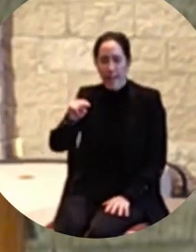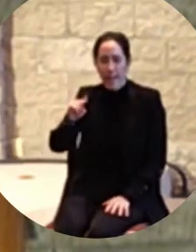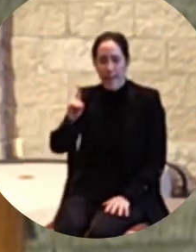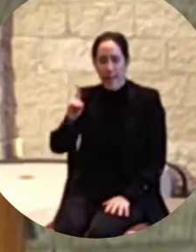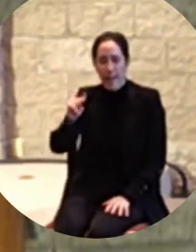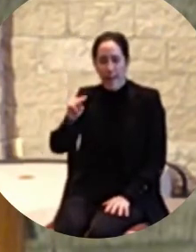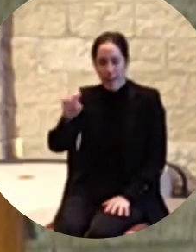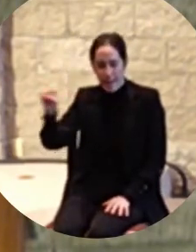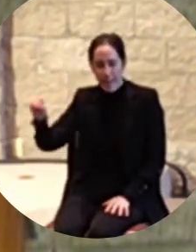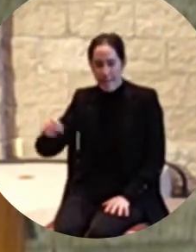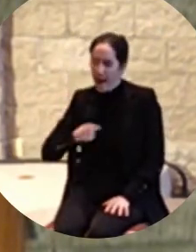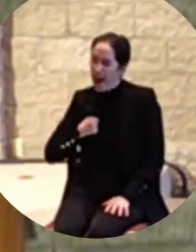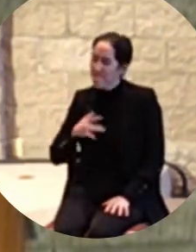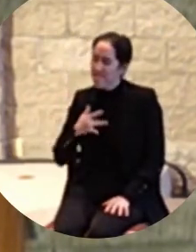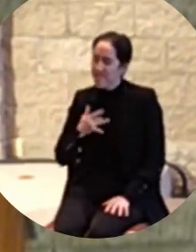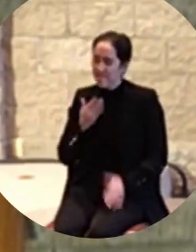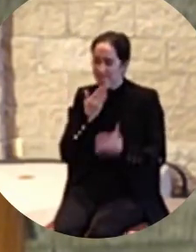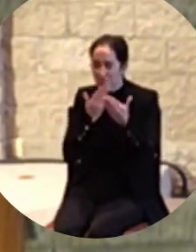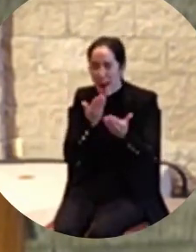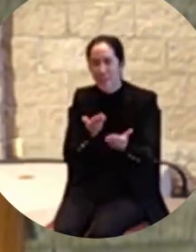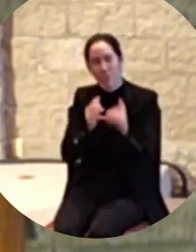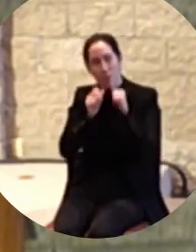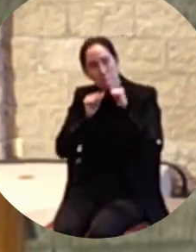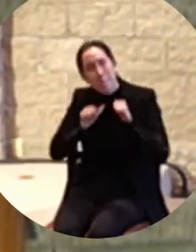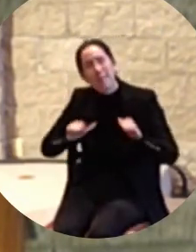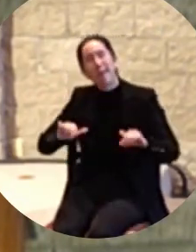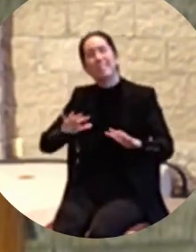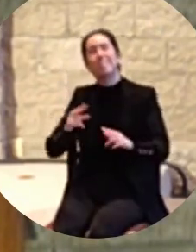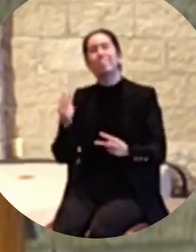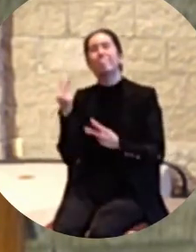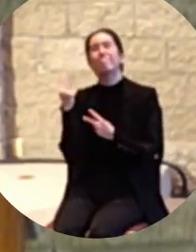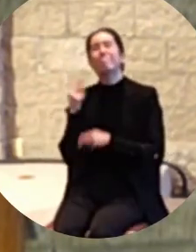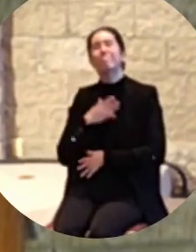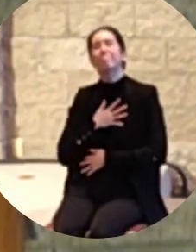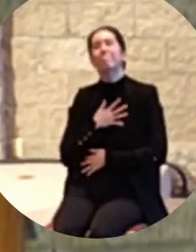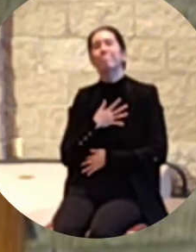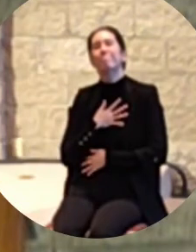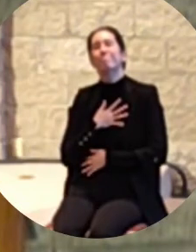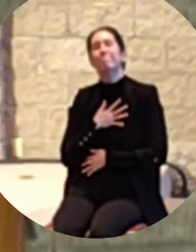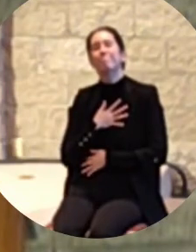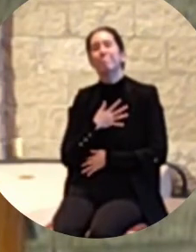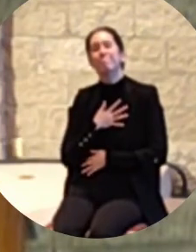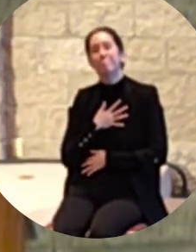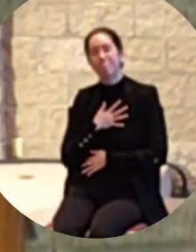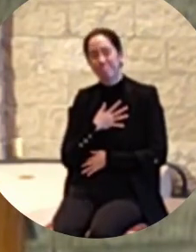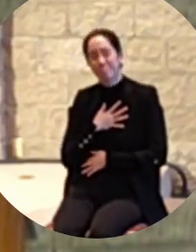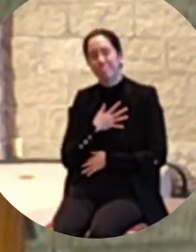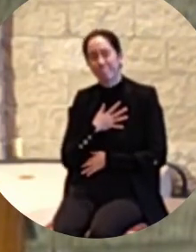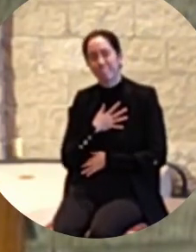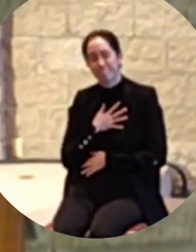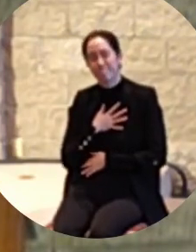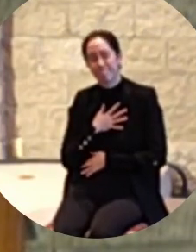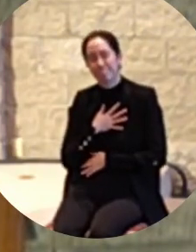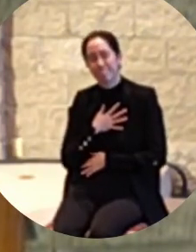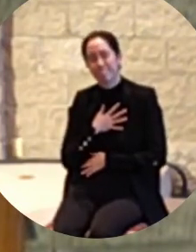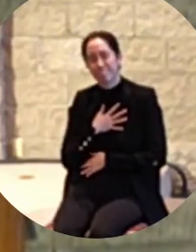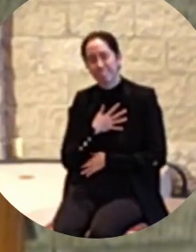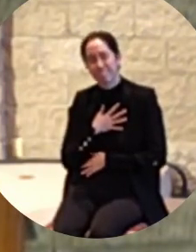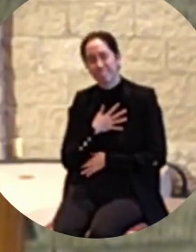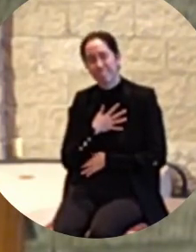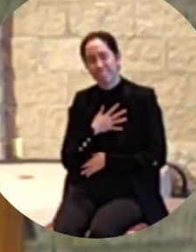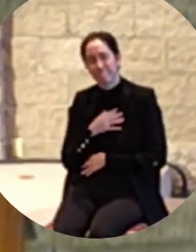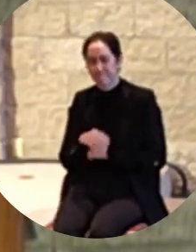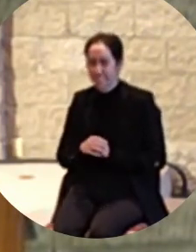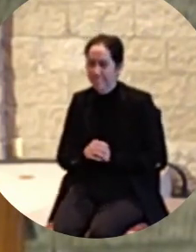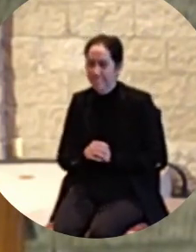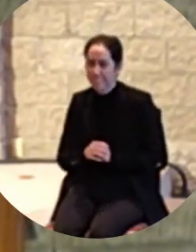the gratitude and blessing I experienced in those moments.